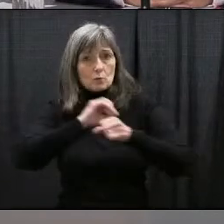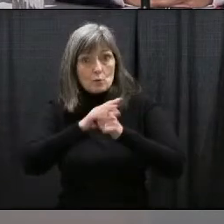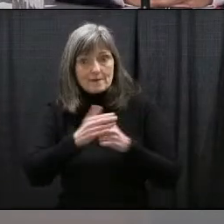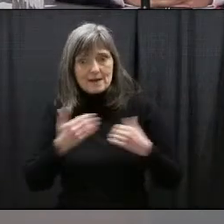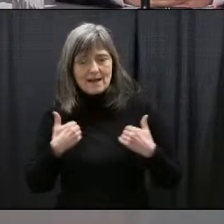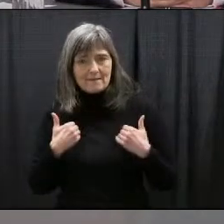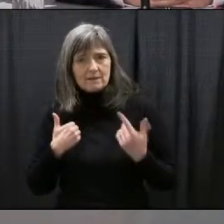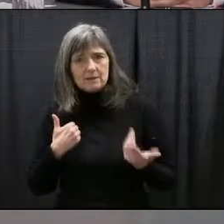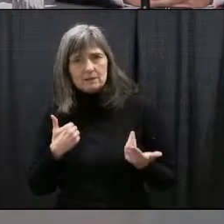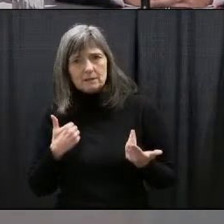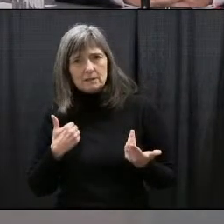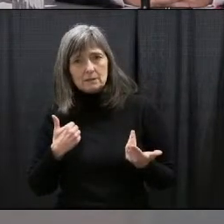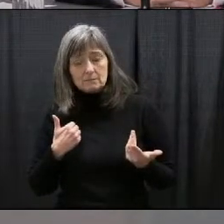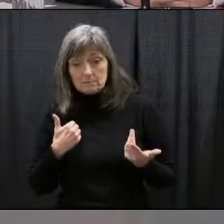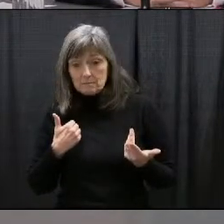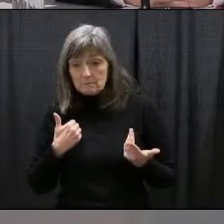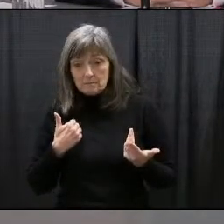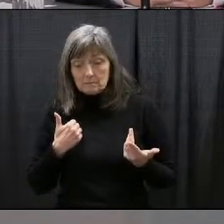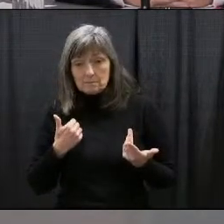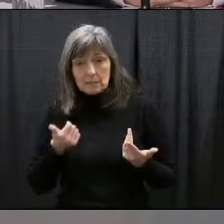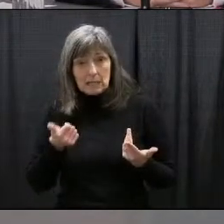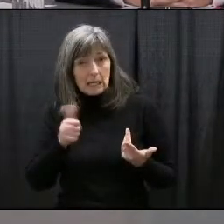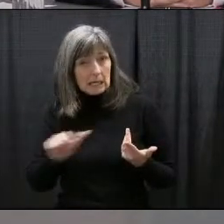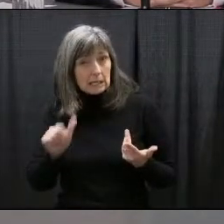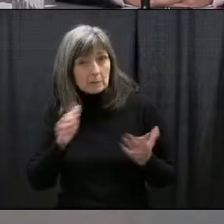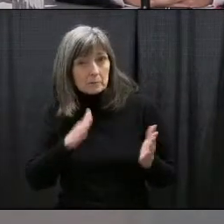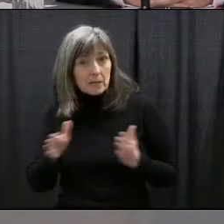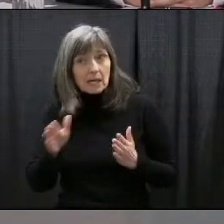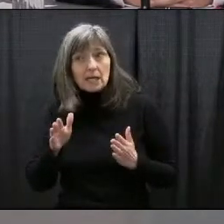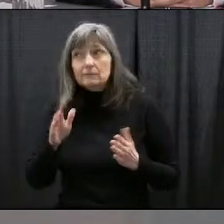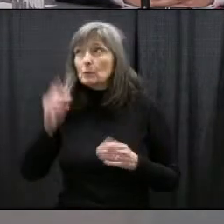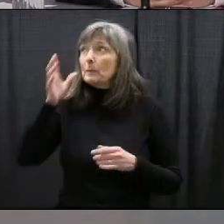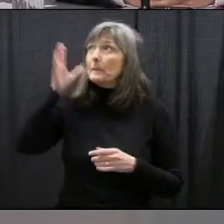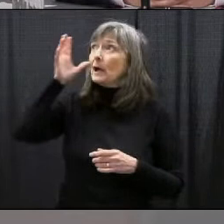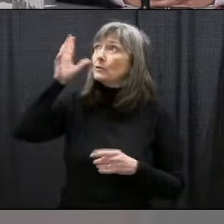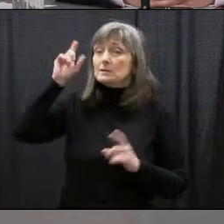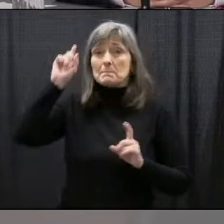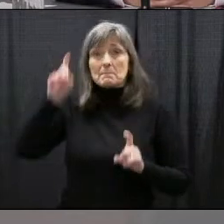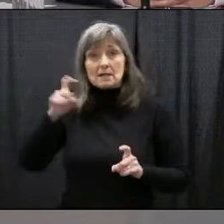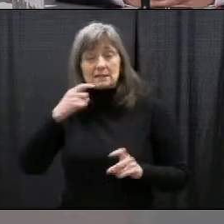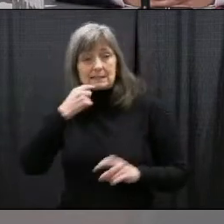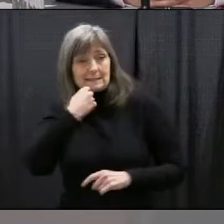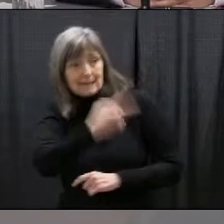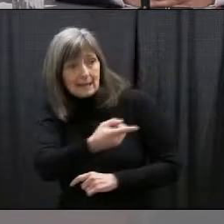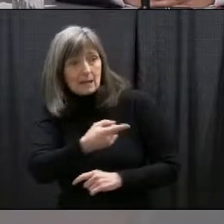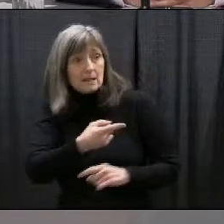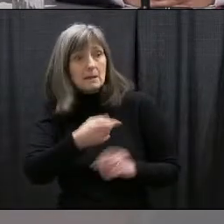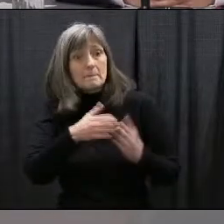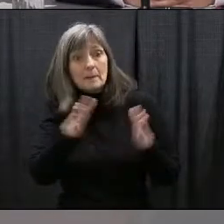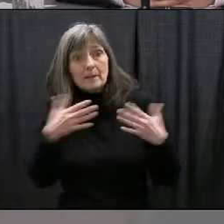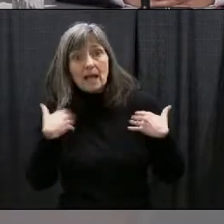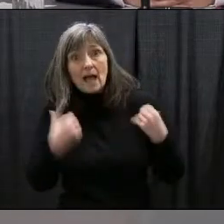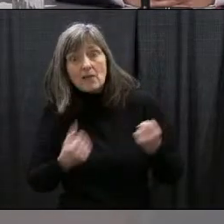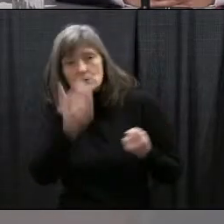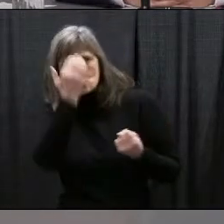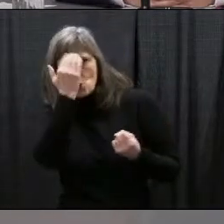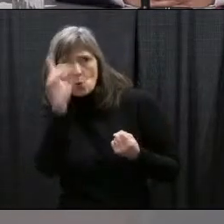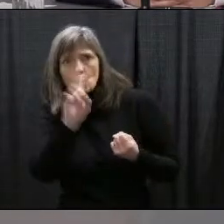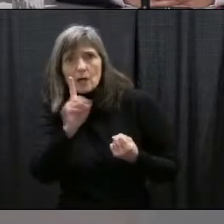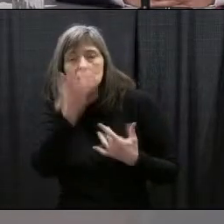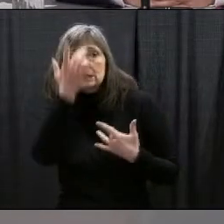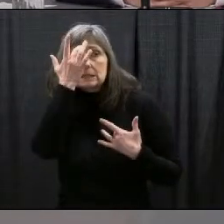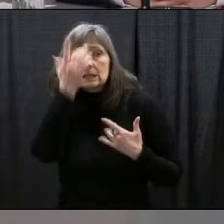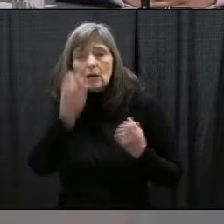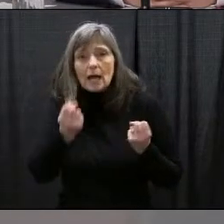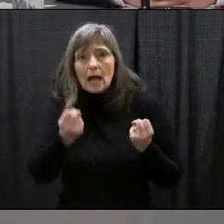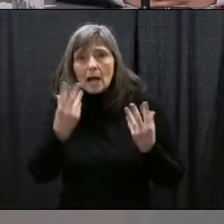stand on the plan to be able to have parents report that through an online form so that public health has a better idea of